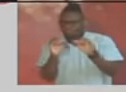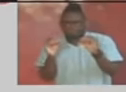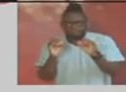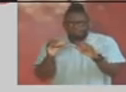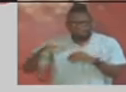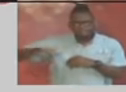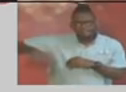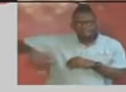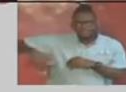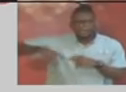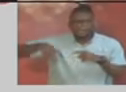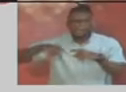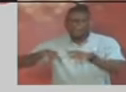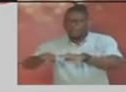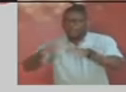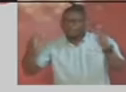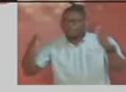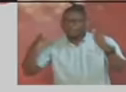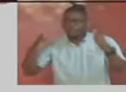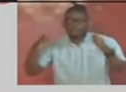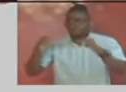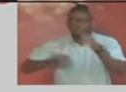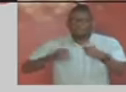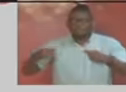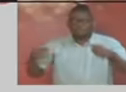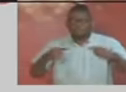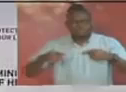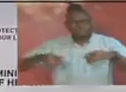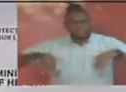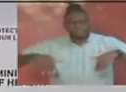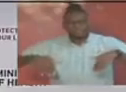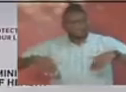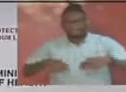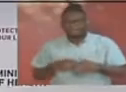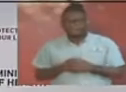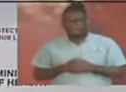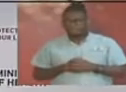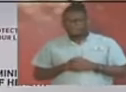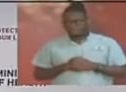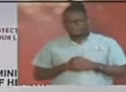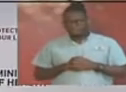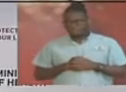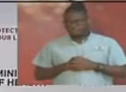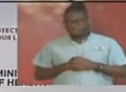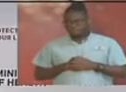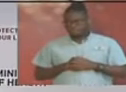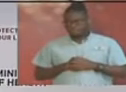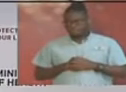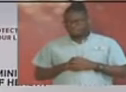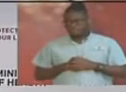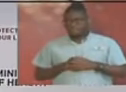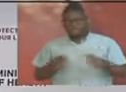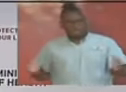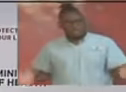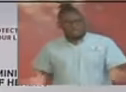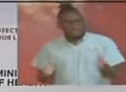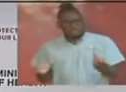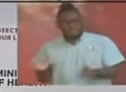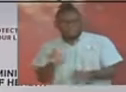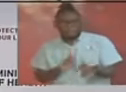to that particular aspect you noted. Thank you, CMO, and we continue to encourage persons to review your